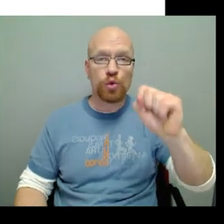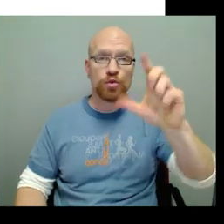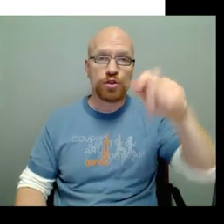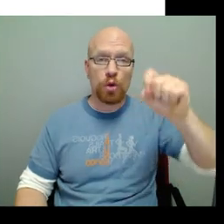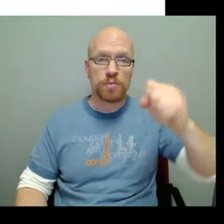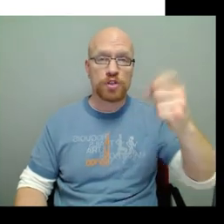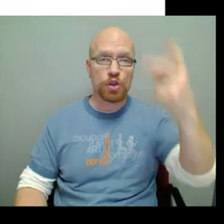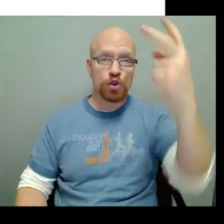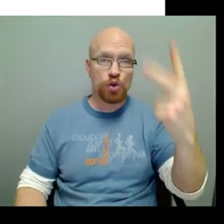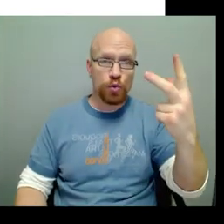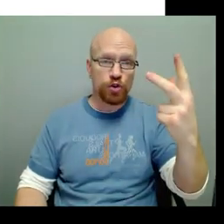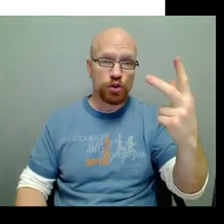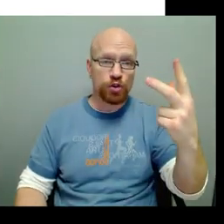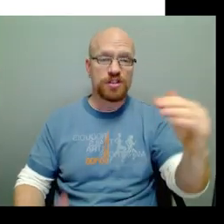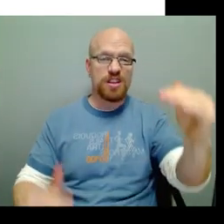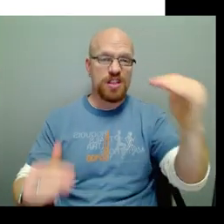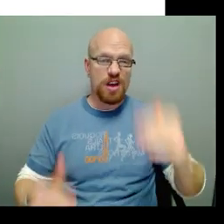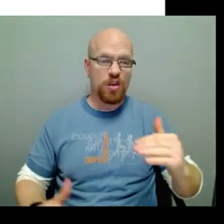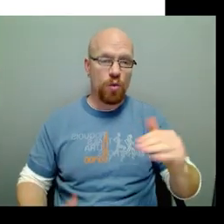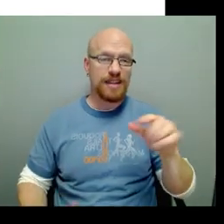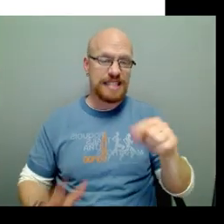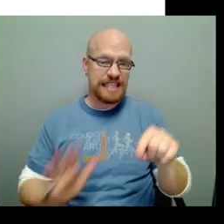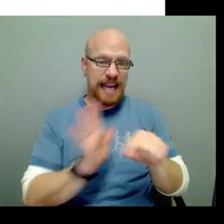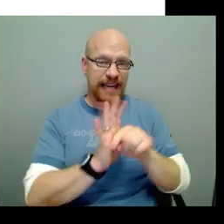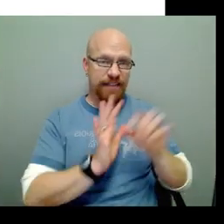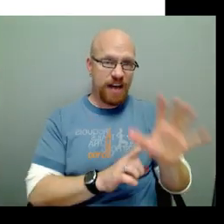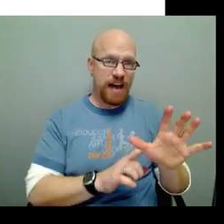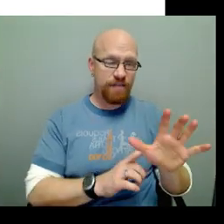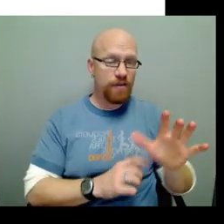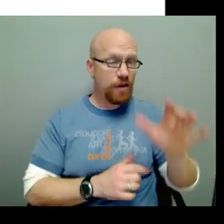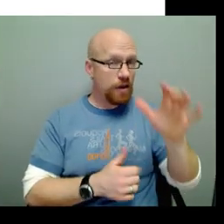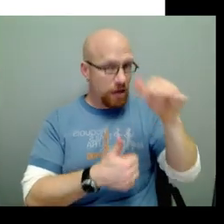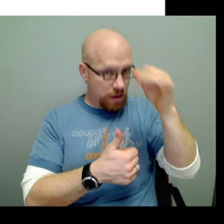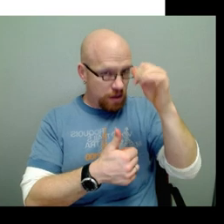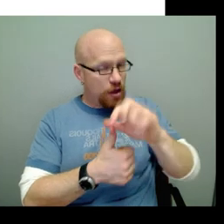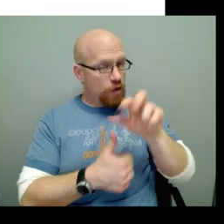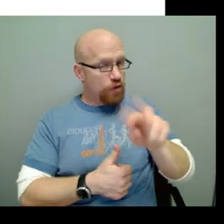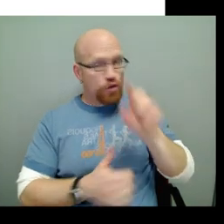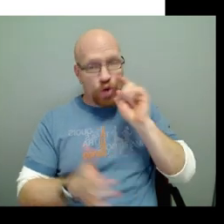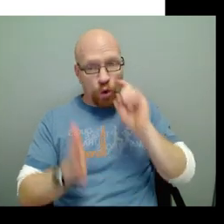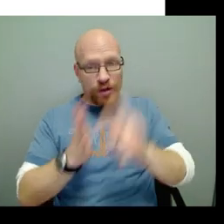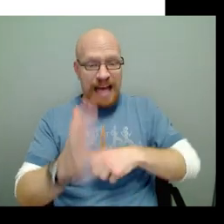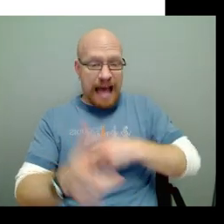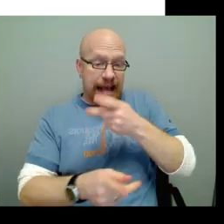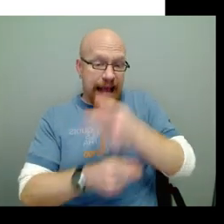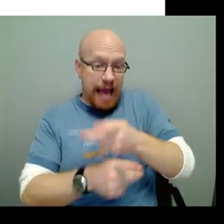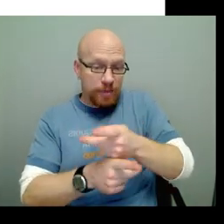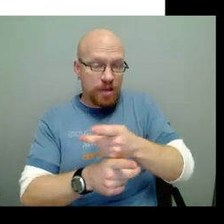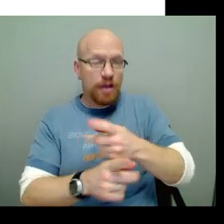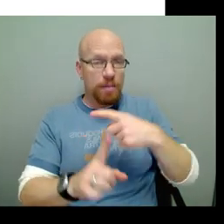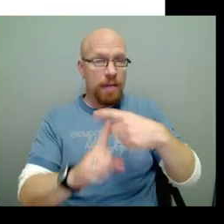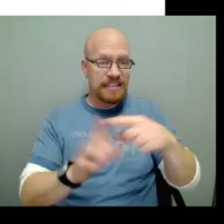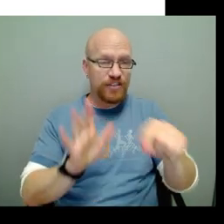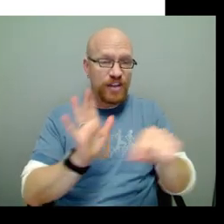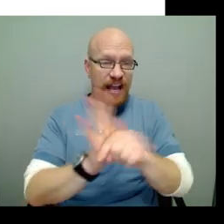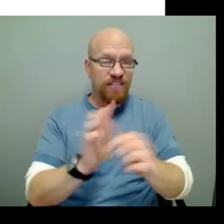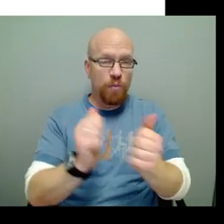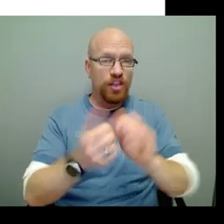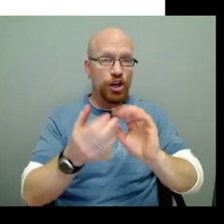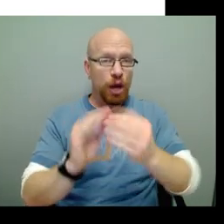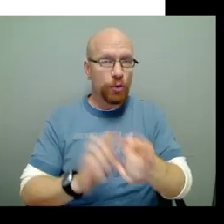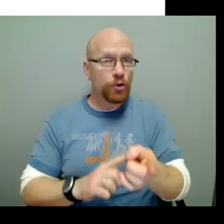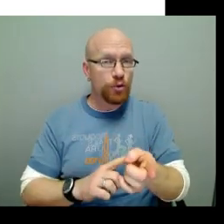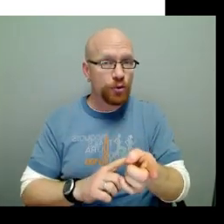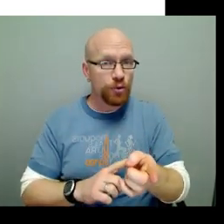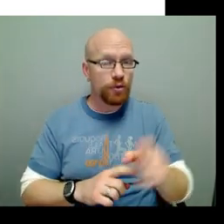are the two slopes. 2/3, the other one is -5. Notice I kept the positive or